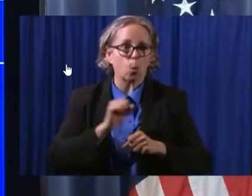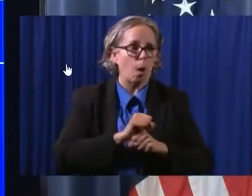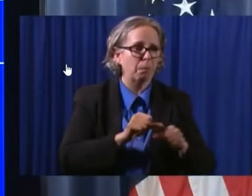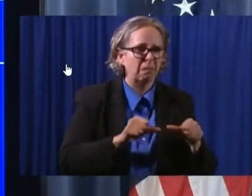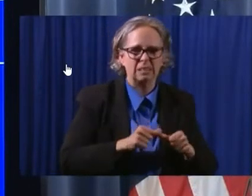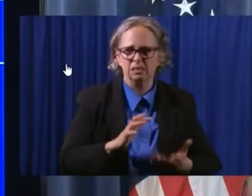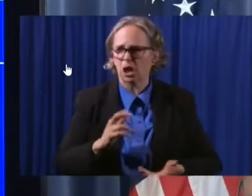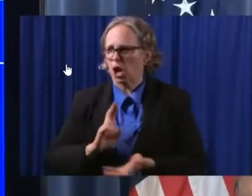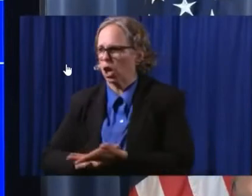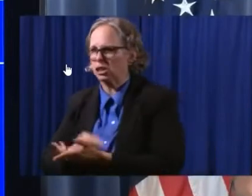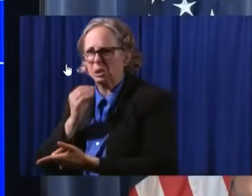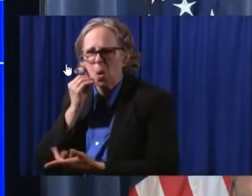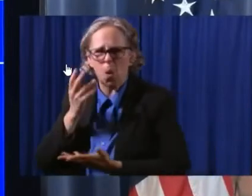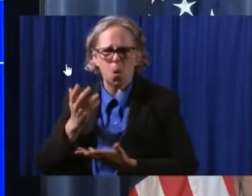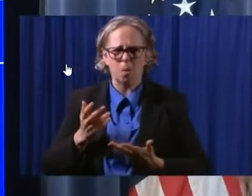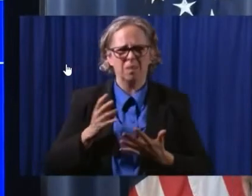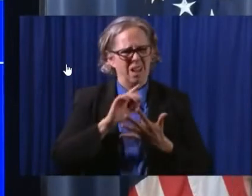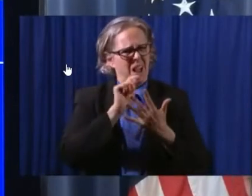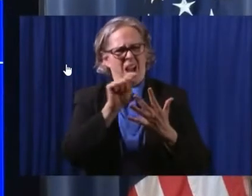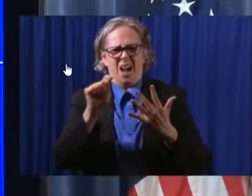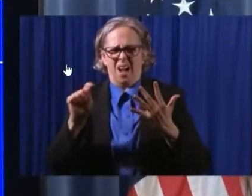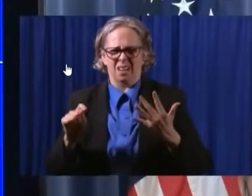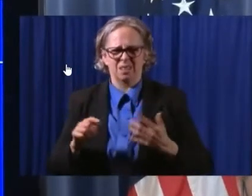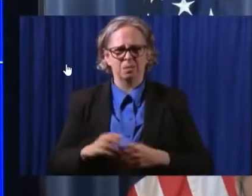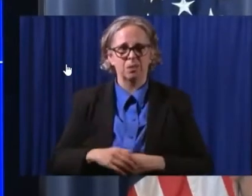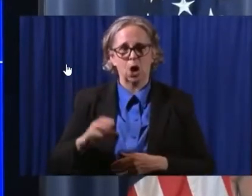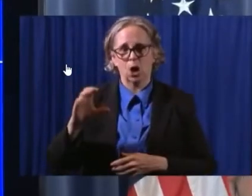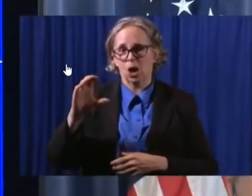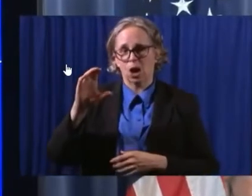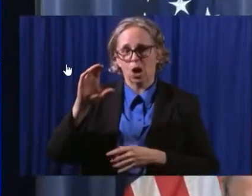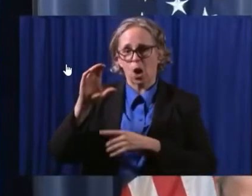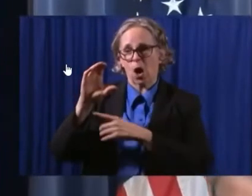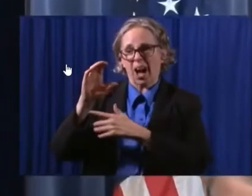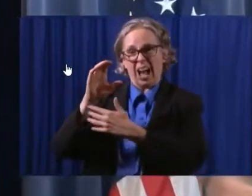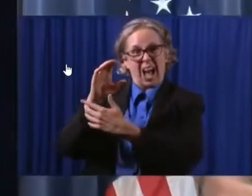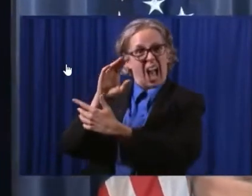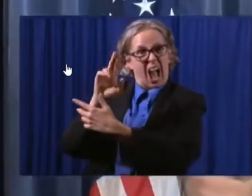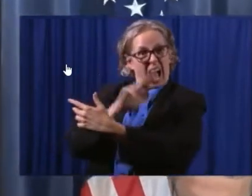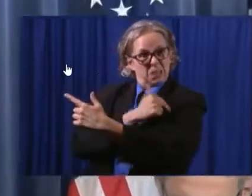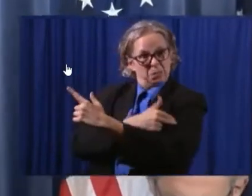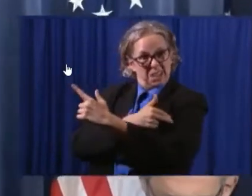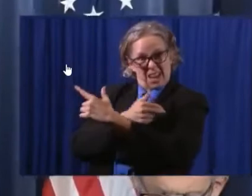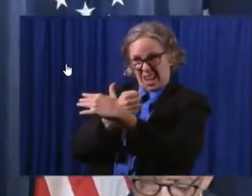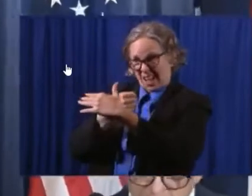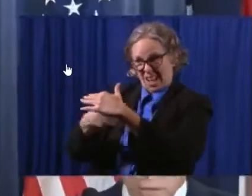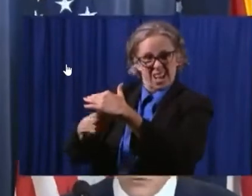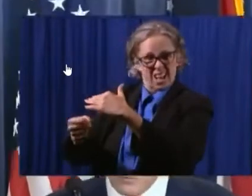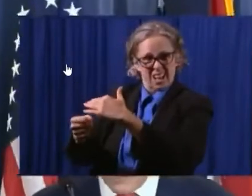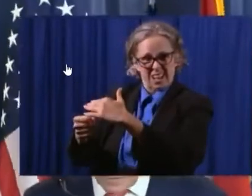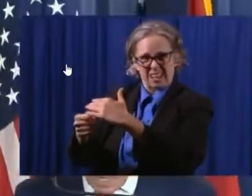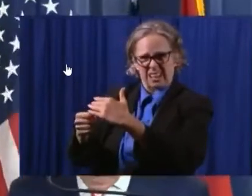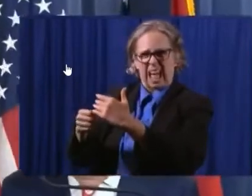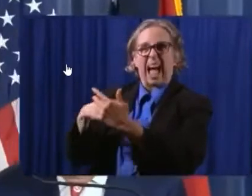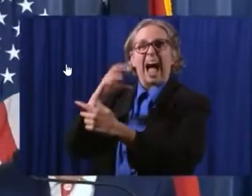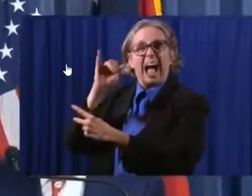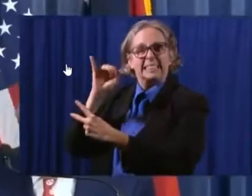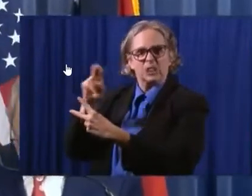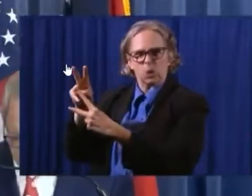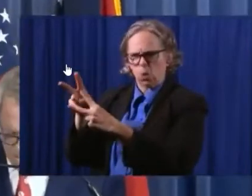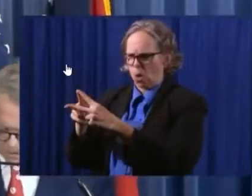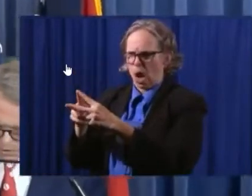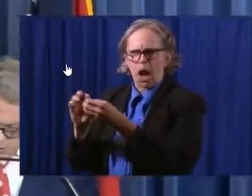facilities. COVID hospitalizations for both ICU and non-ICU stays are trending up in some of these